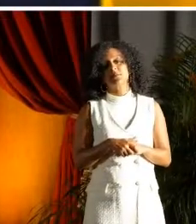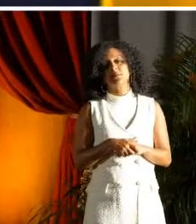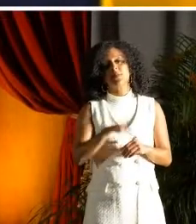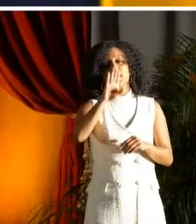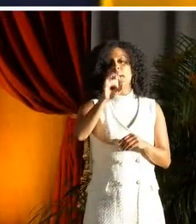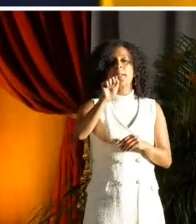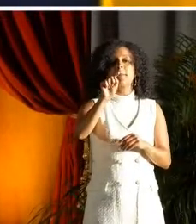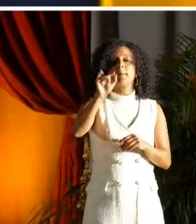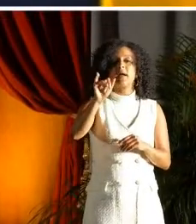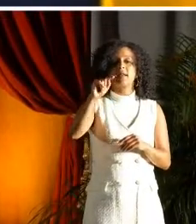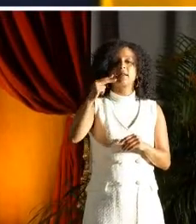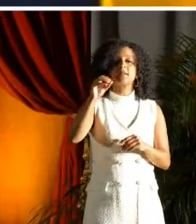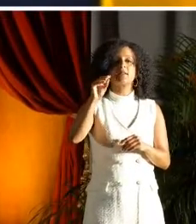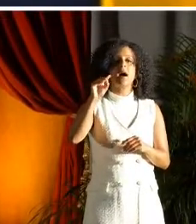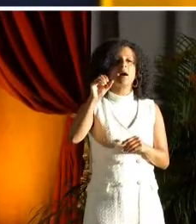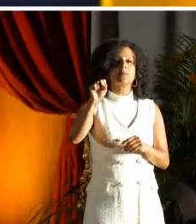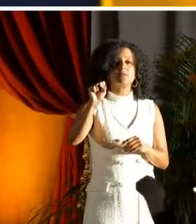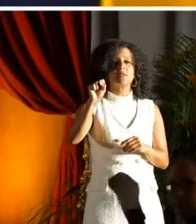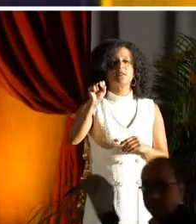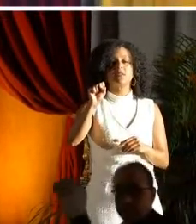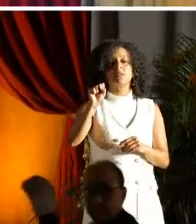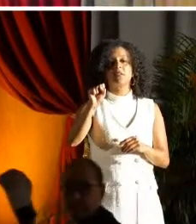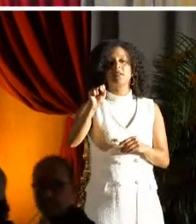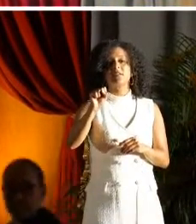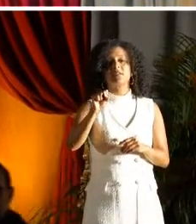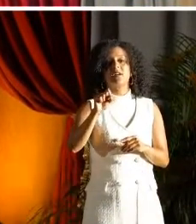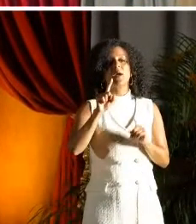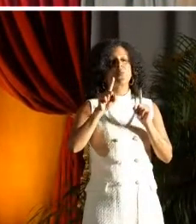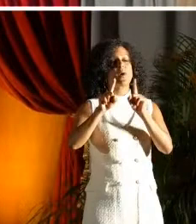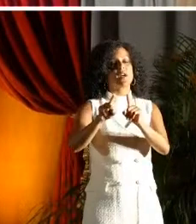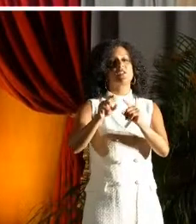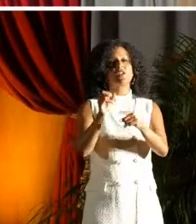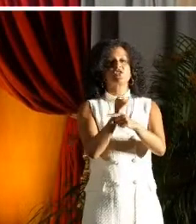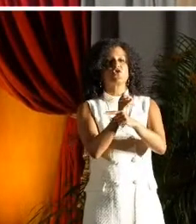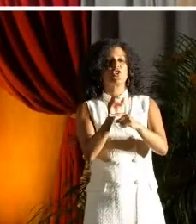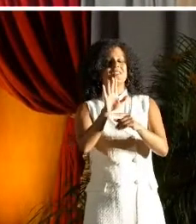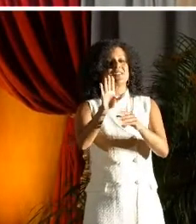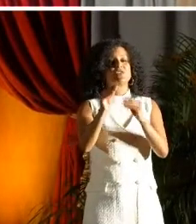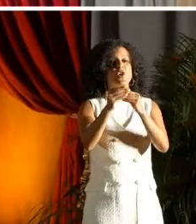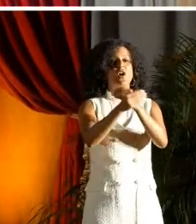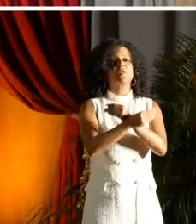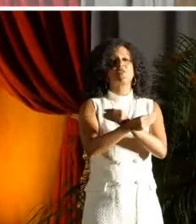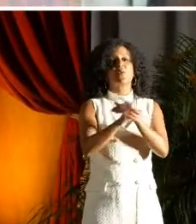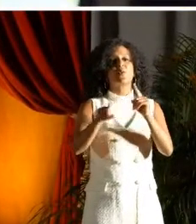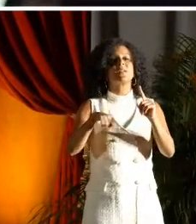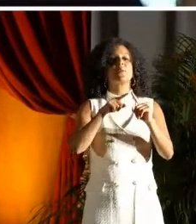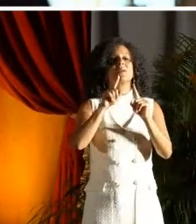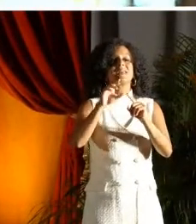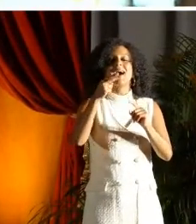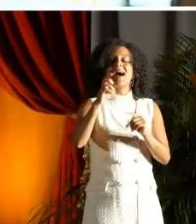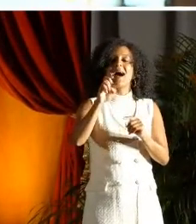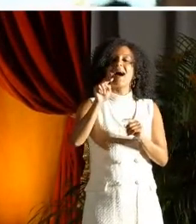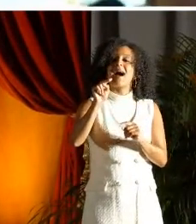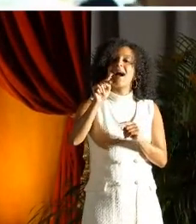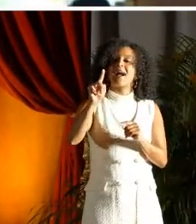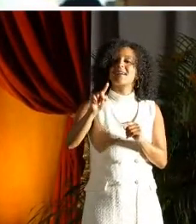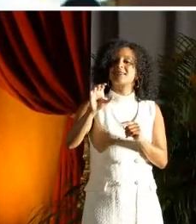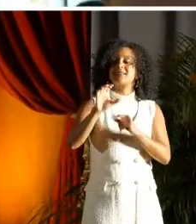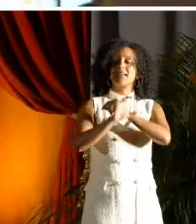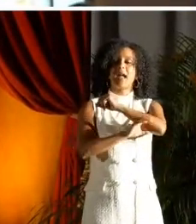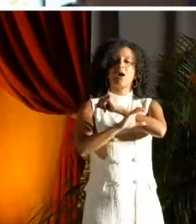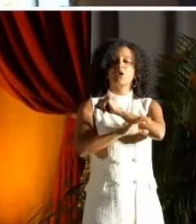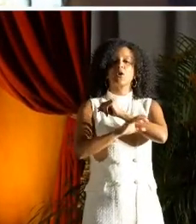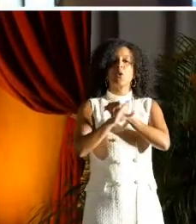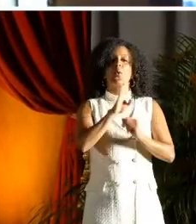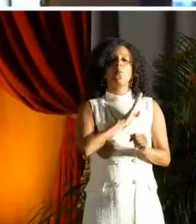Benny Thompson. I externed in his office when he was in the Hinds County Board of